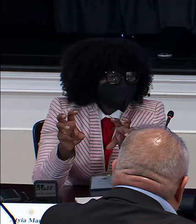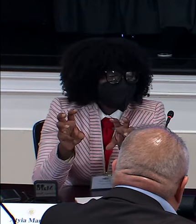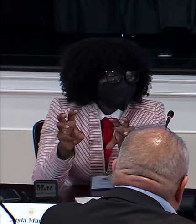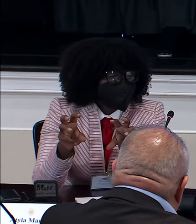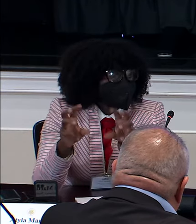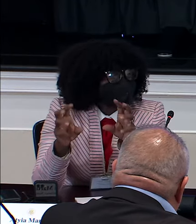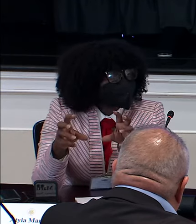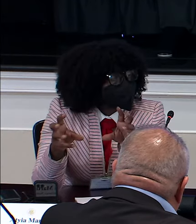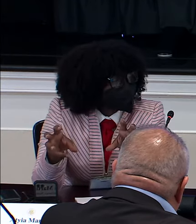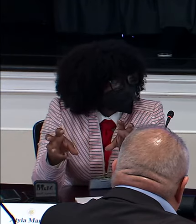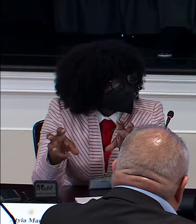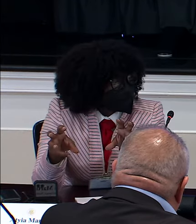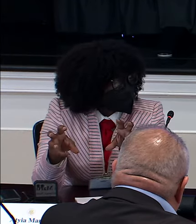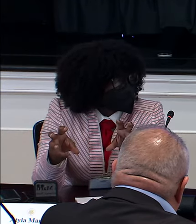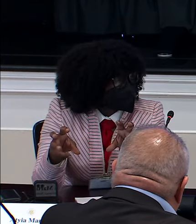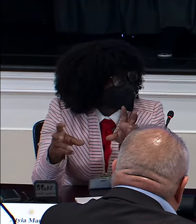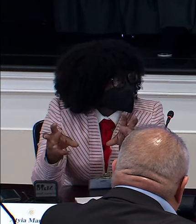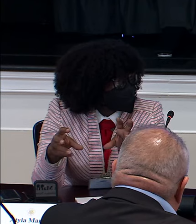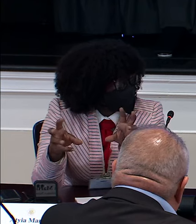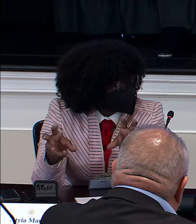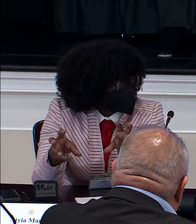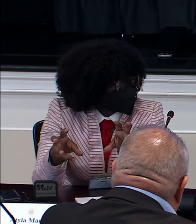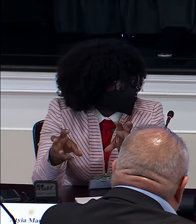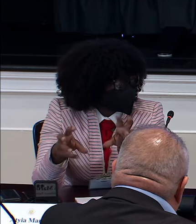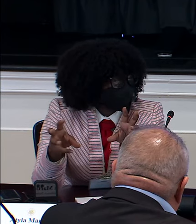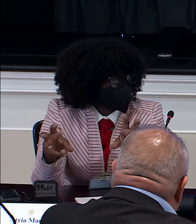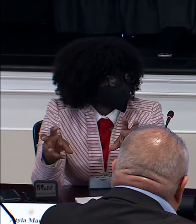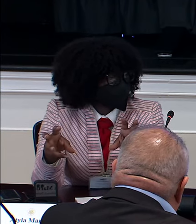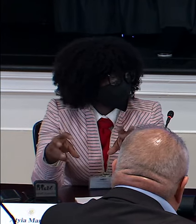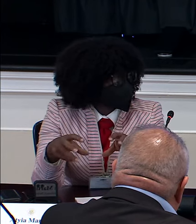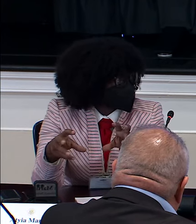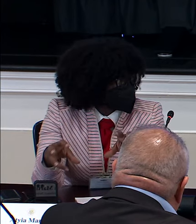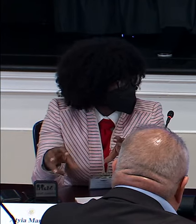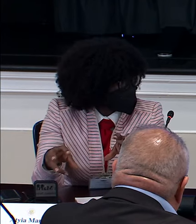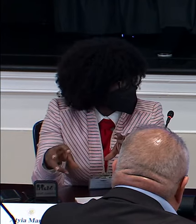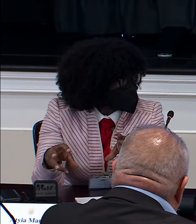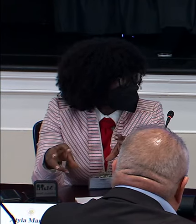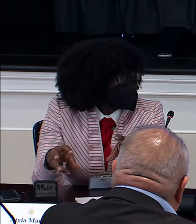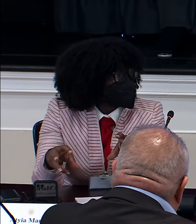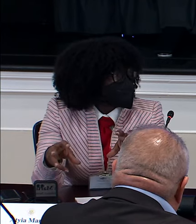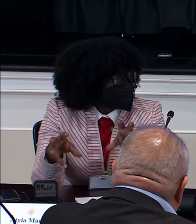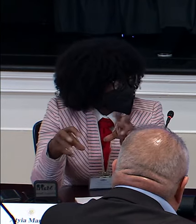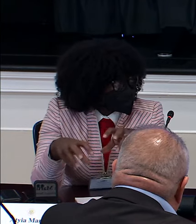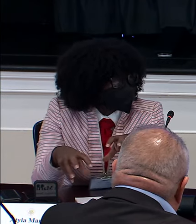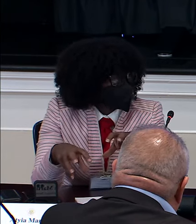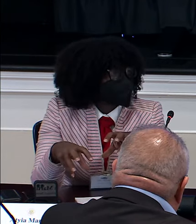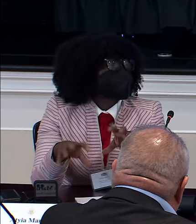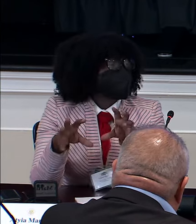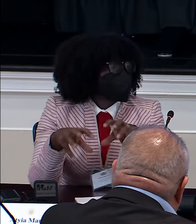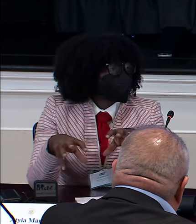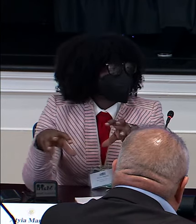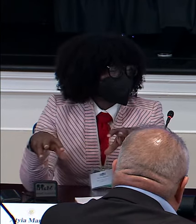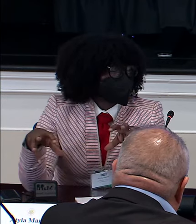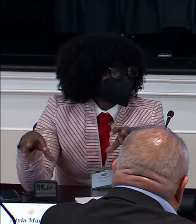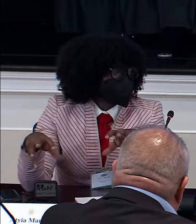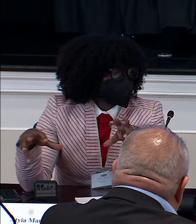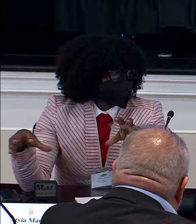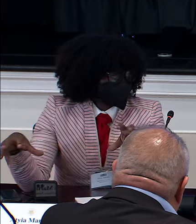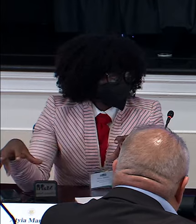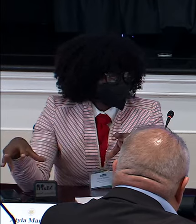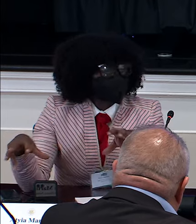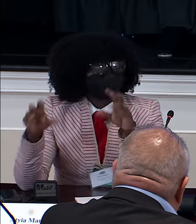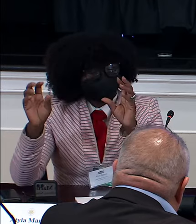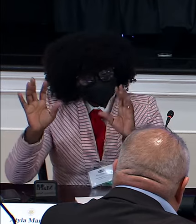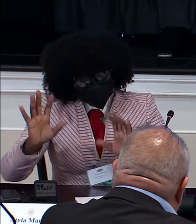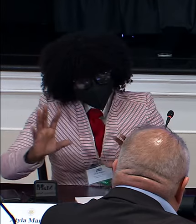are making decisions about how the limited recovery resources are distributed. In essence, folks who need it the most